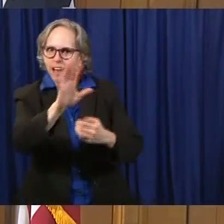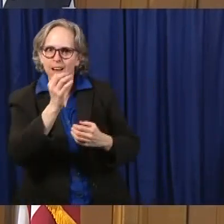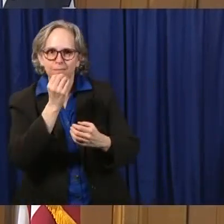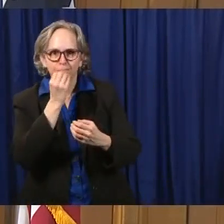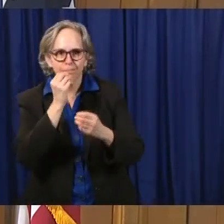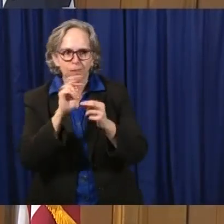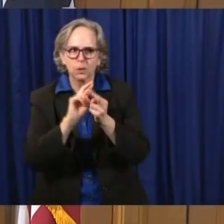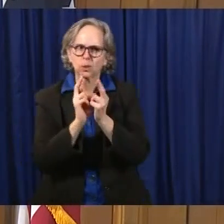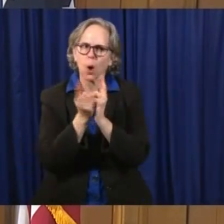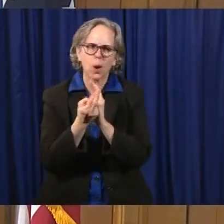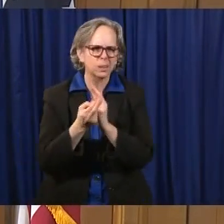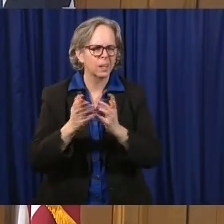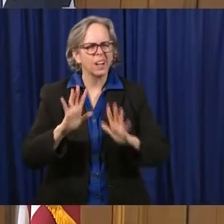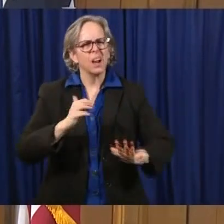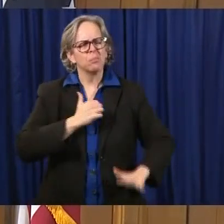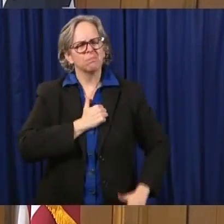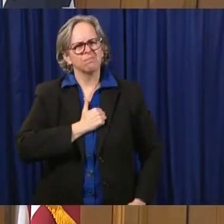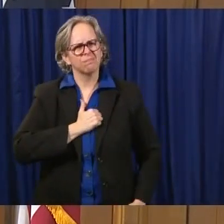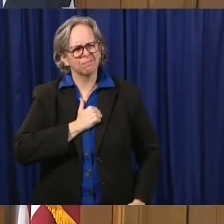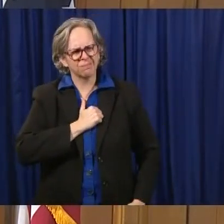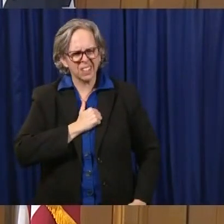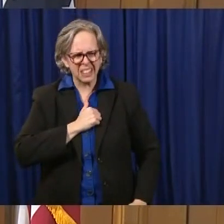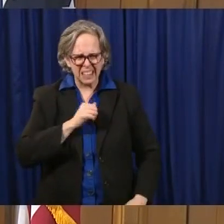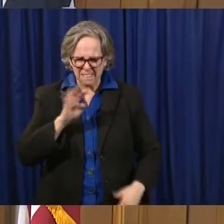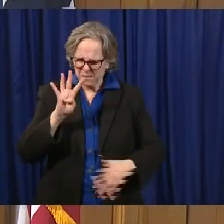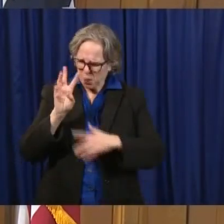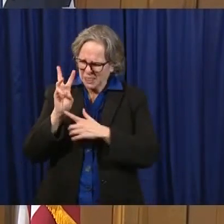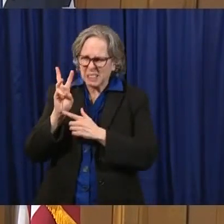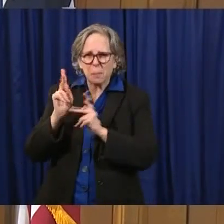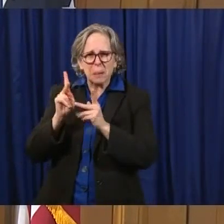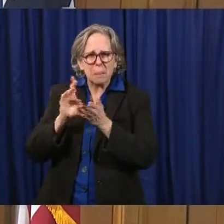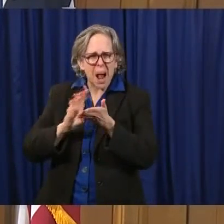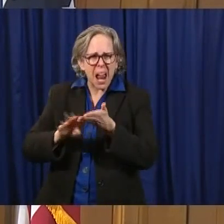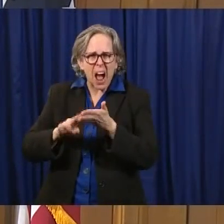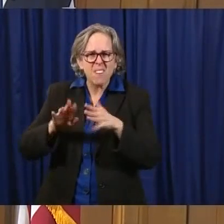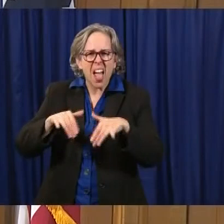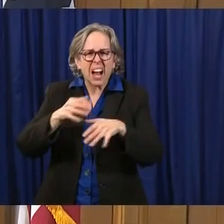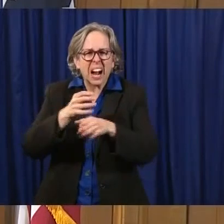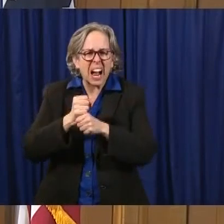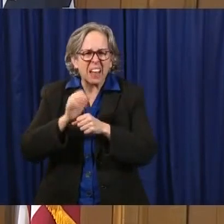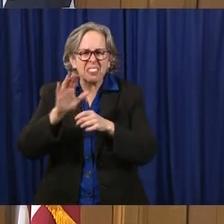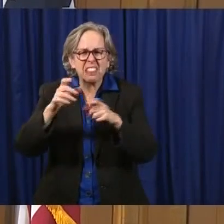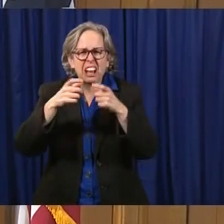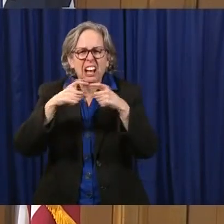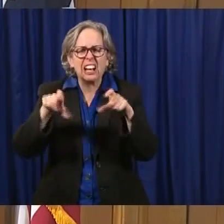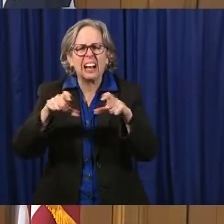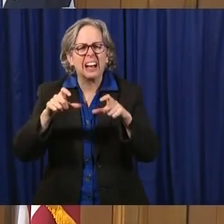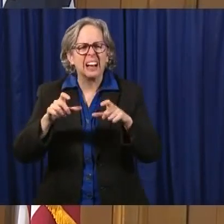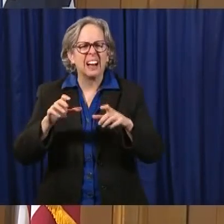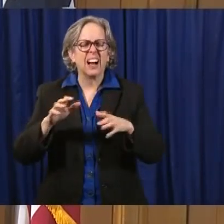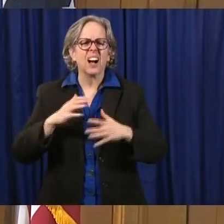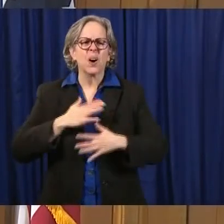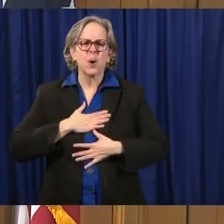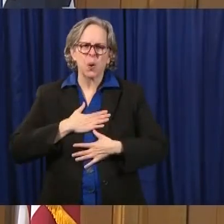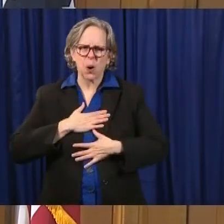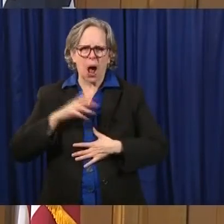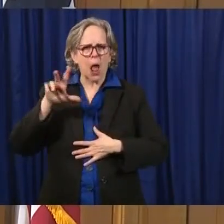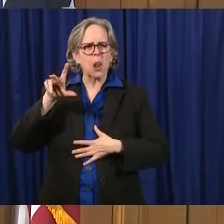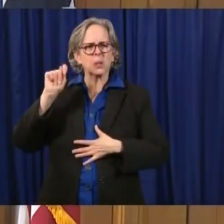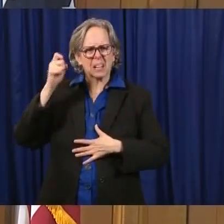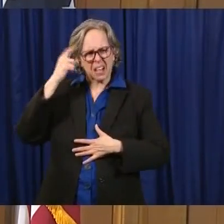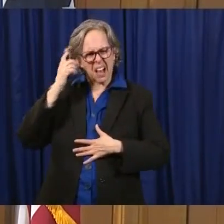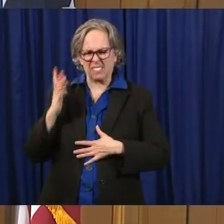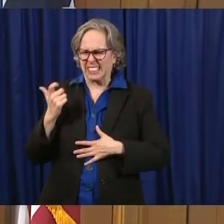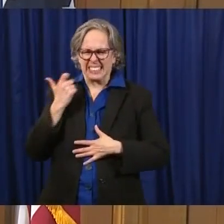apologize to those 46 folks there. The Lieutenant Governor and I were talking about this literally before